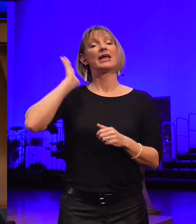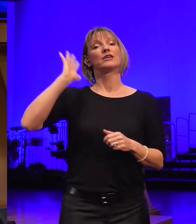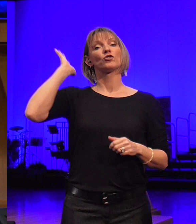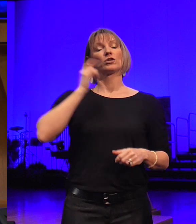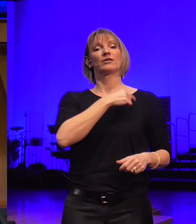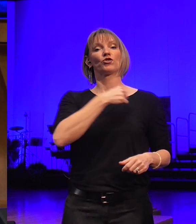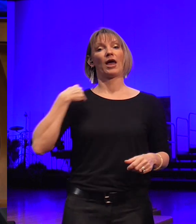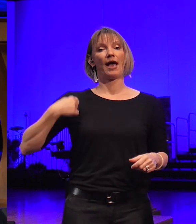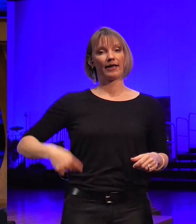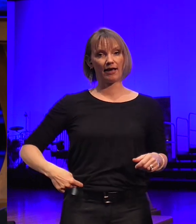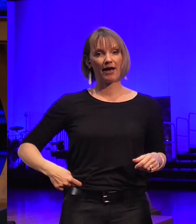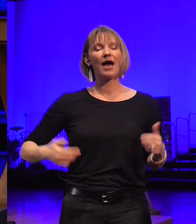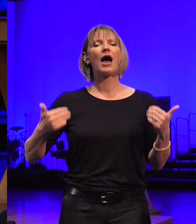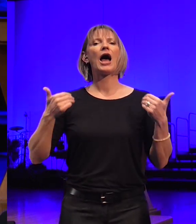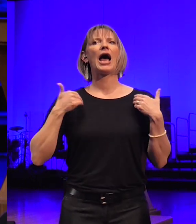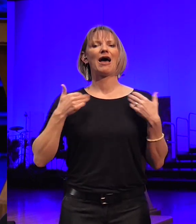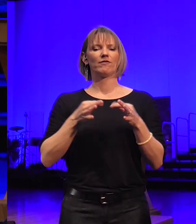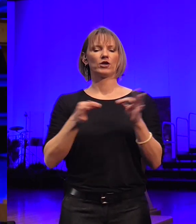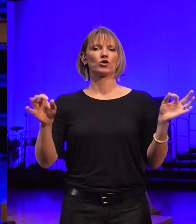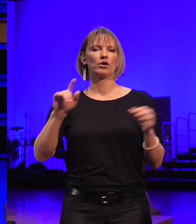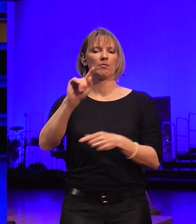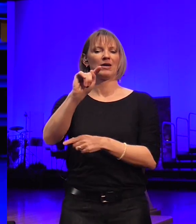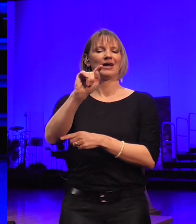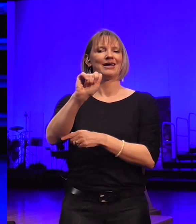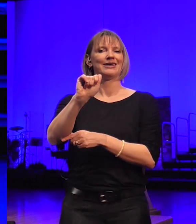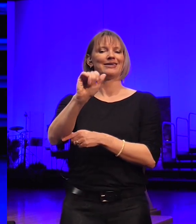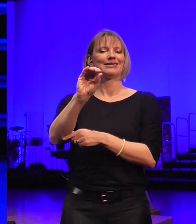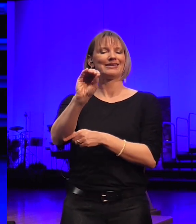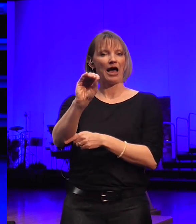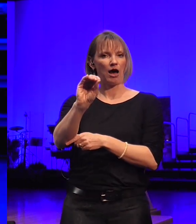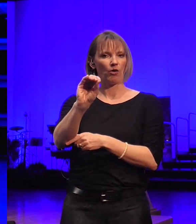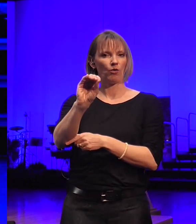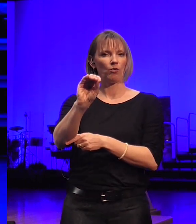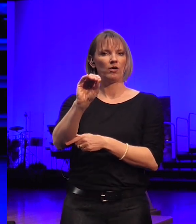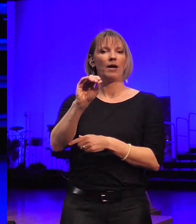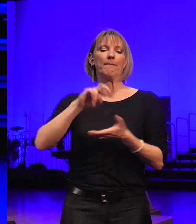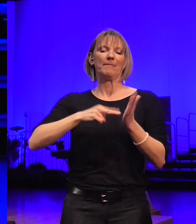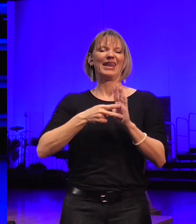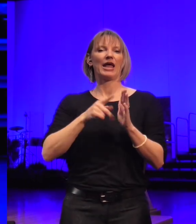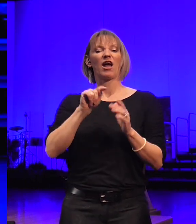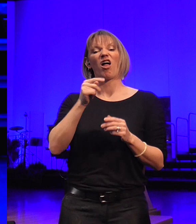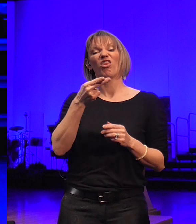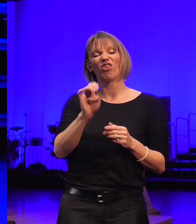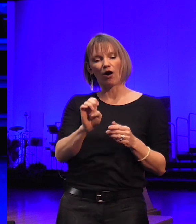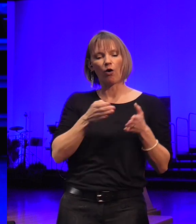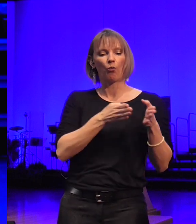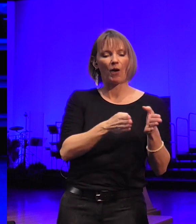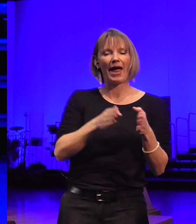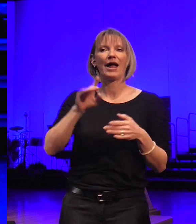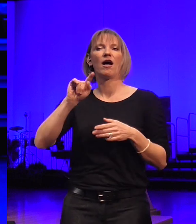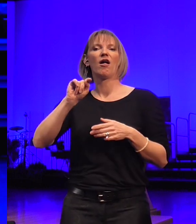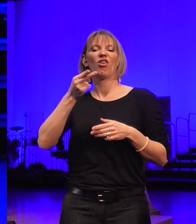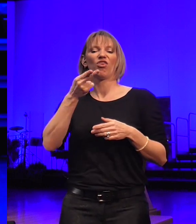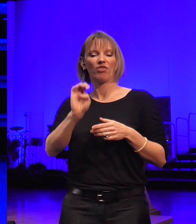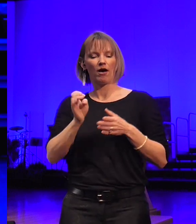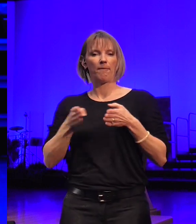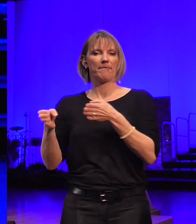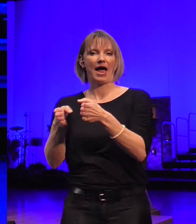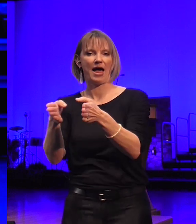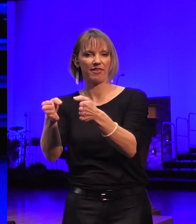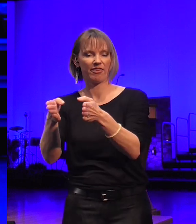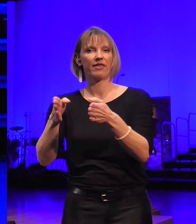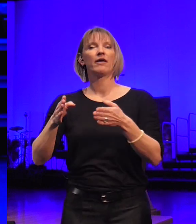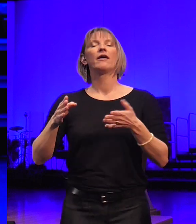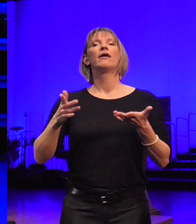China, there's the term Tao, meaning the way or the path. And it speaks to this